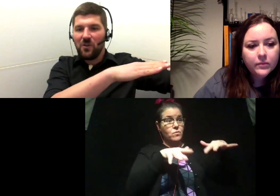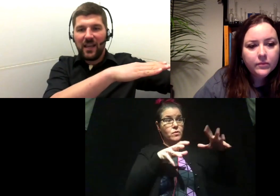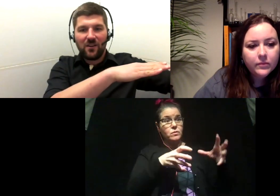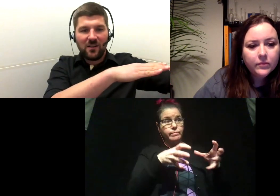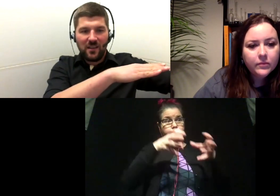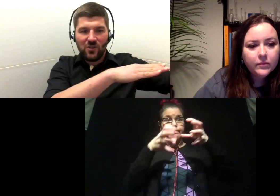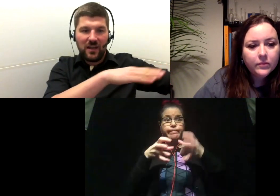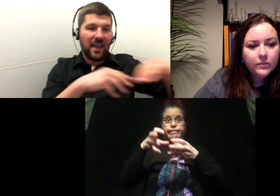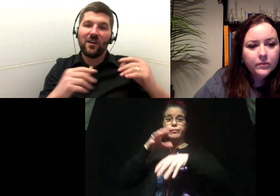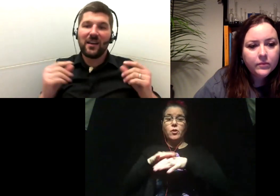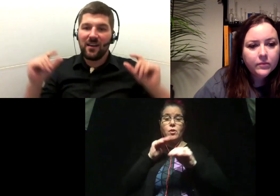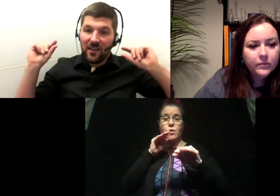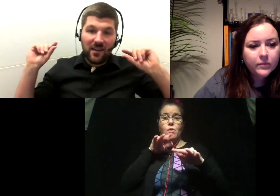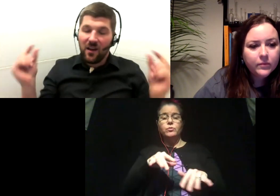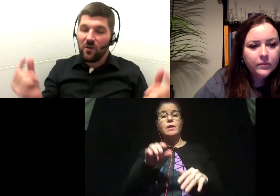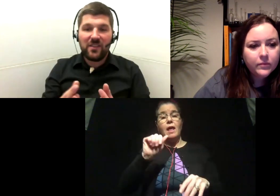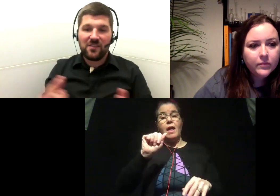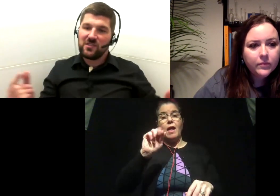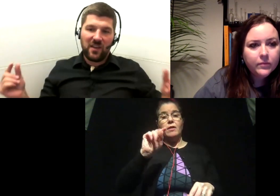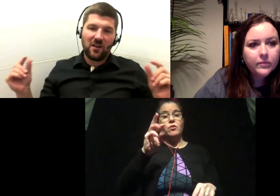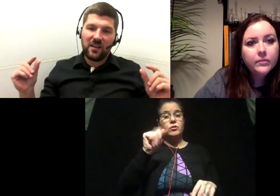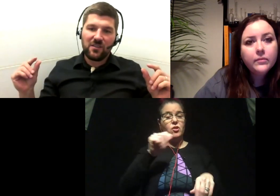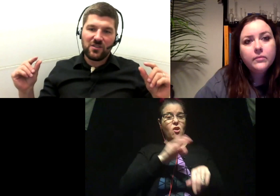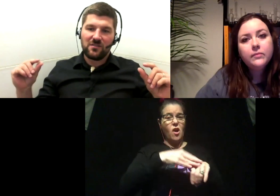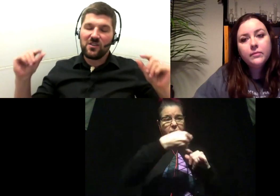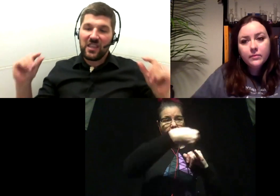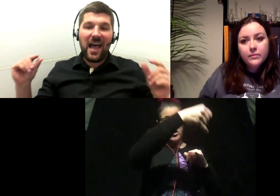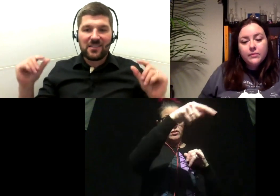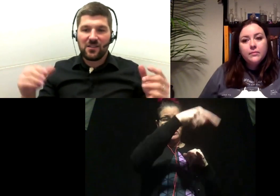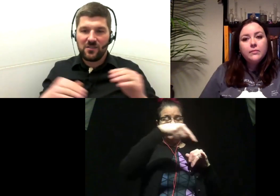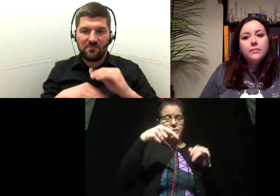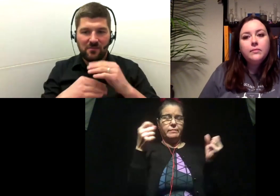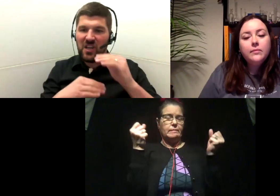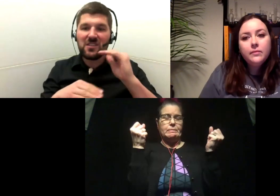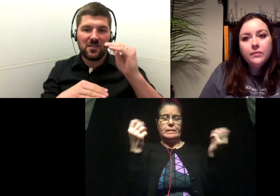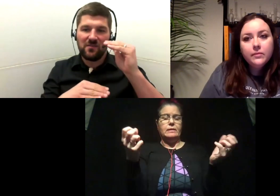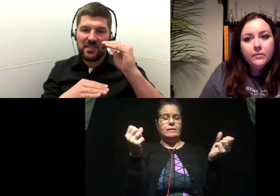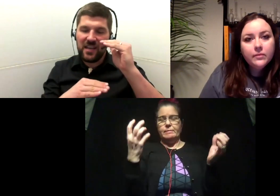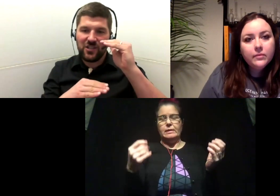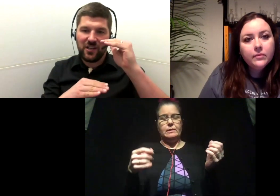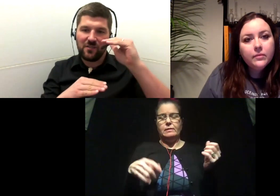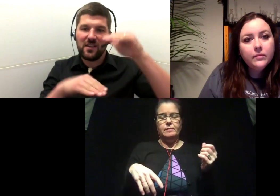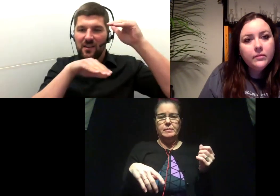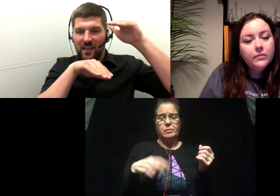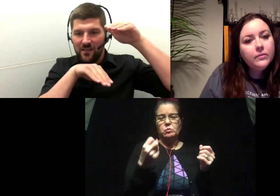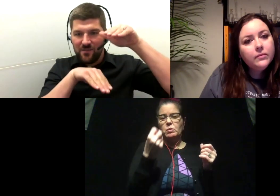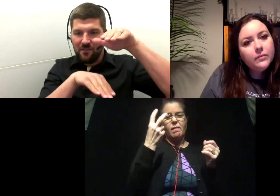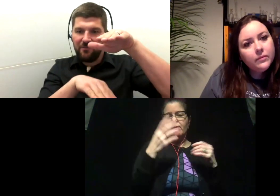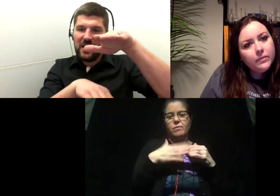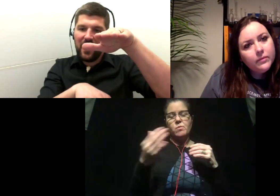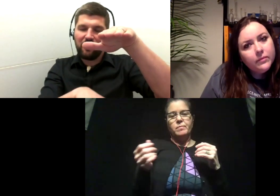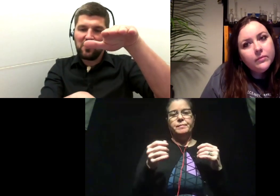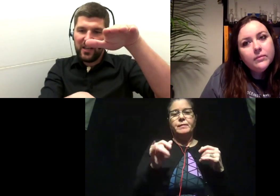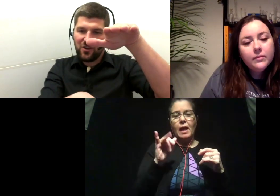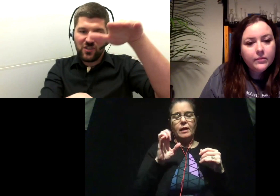it's floating out onto the ocean. Antarctica, around the edges of Antarctica, there's dozens of these ice shelves that